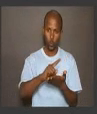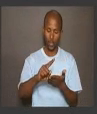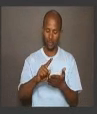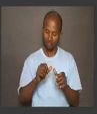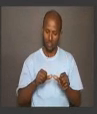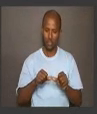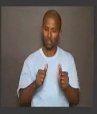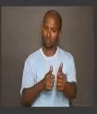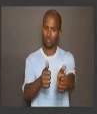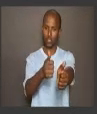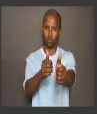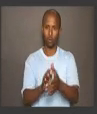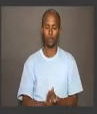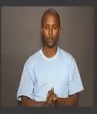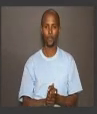on.